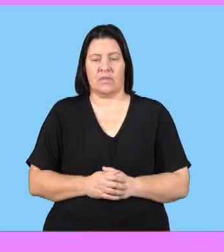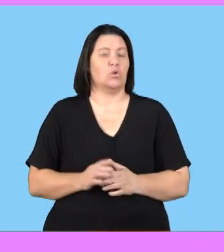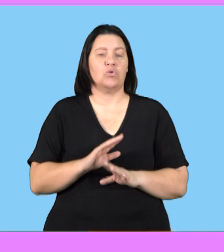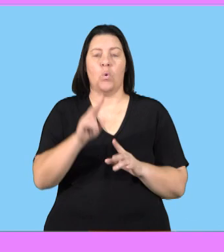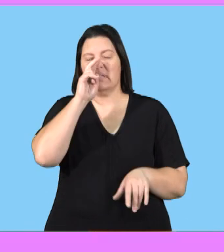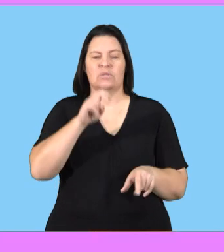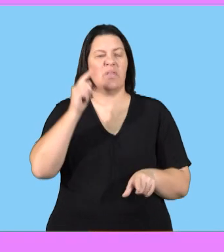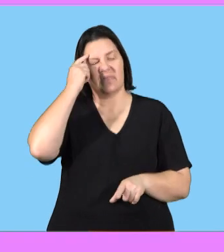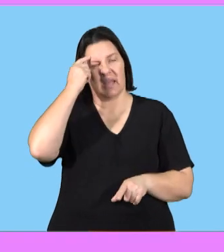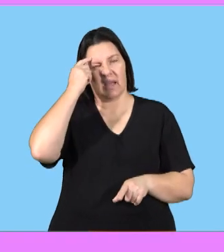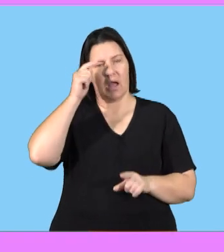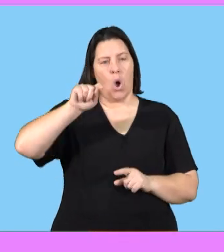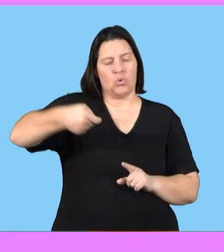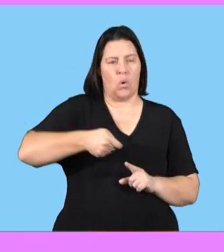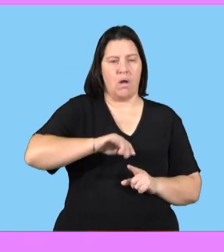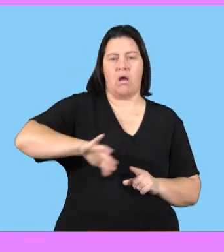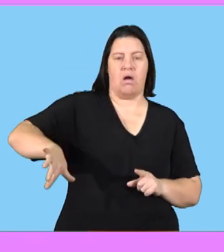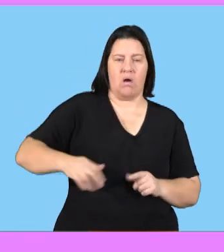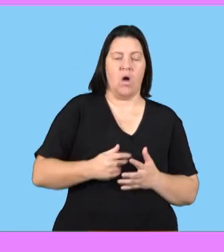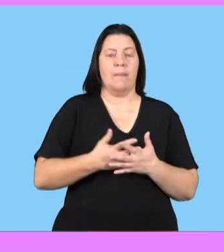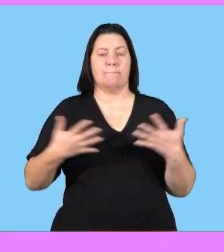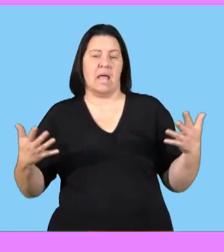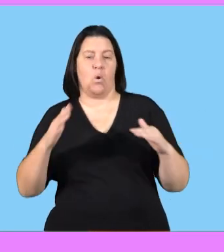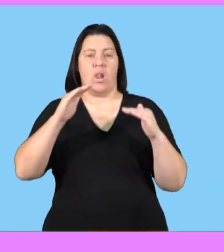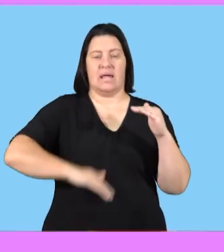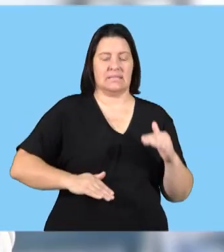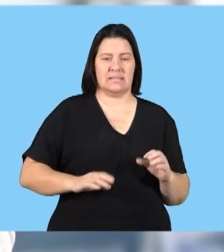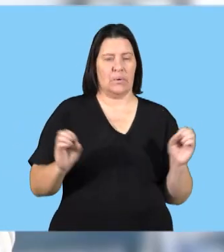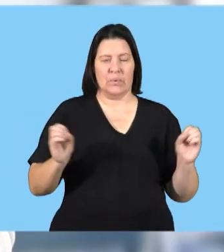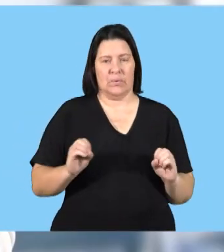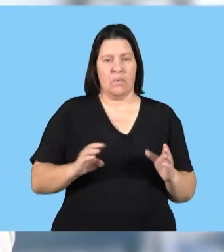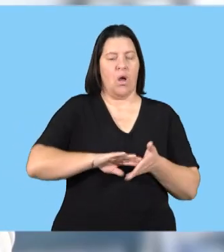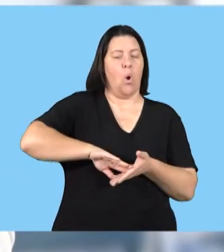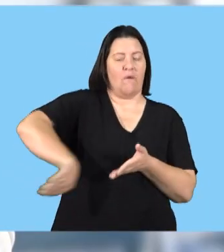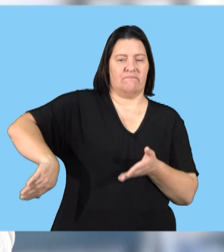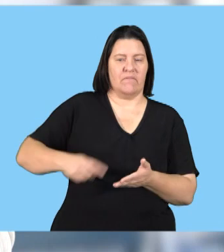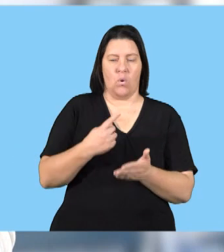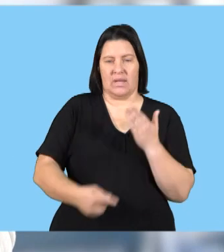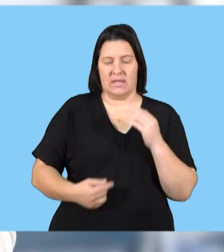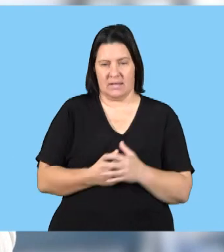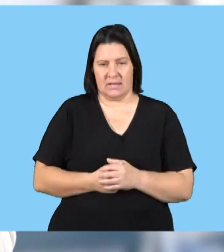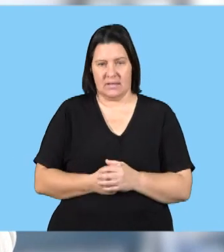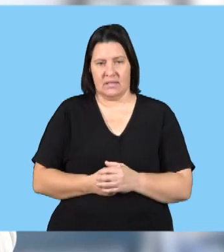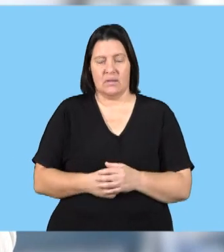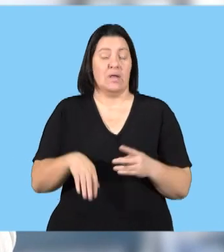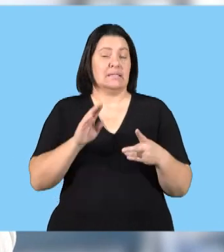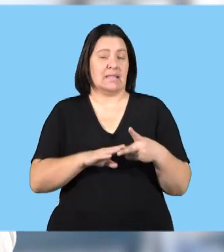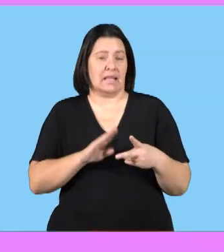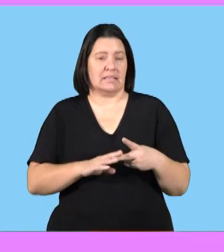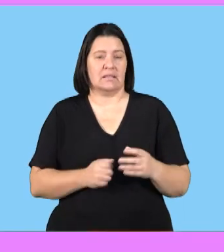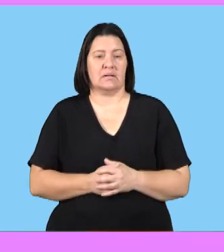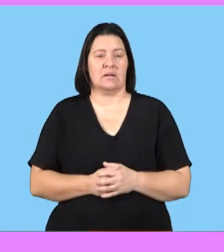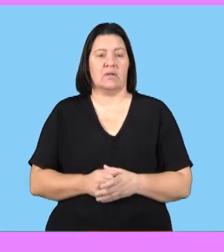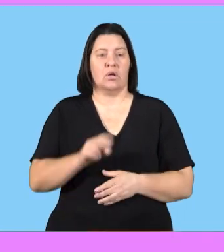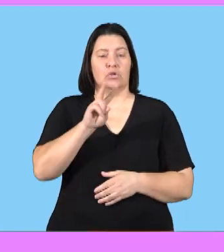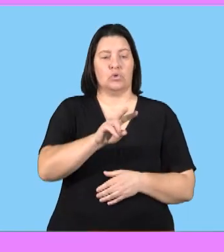don't even have to consider whether is it greater or less. You just eliminate it. And then with the second one,